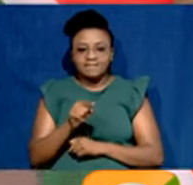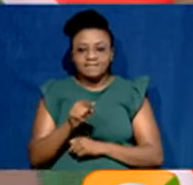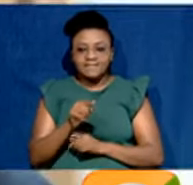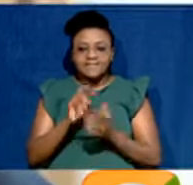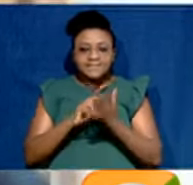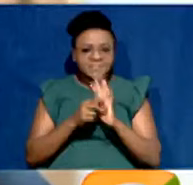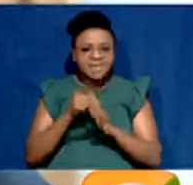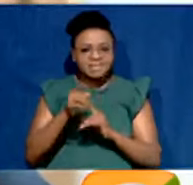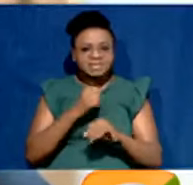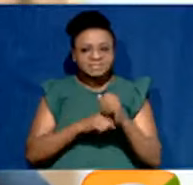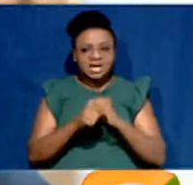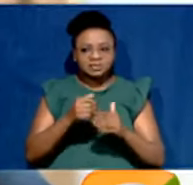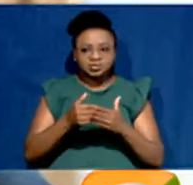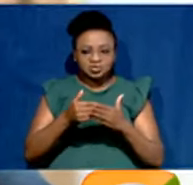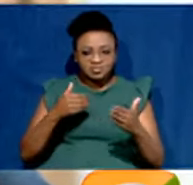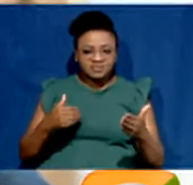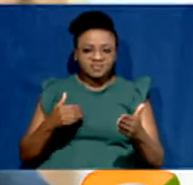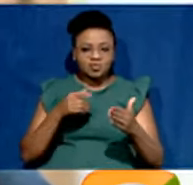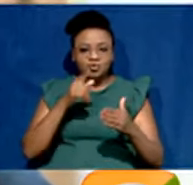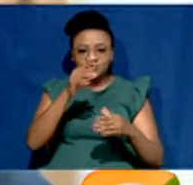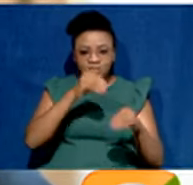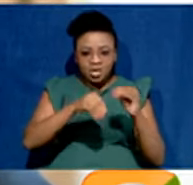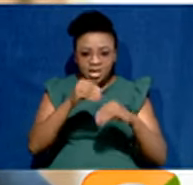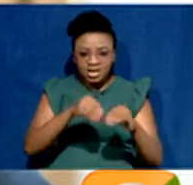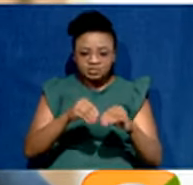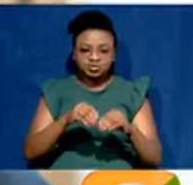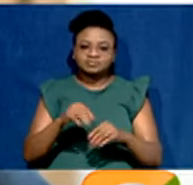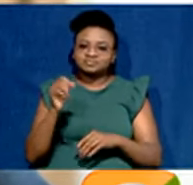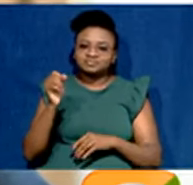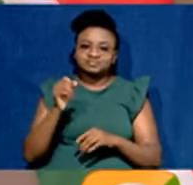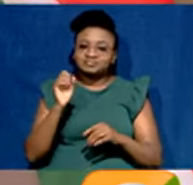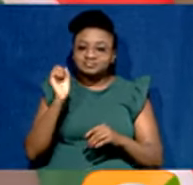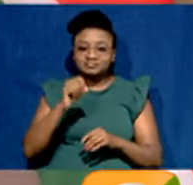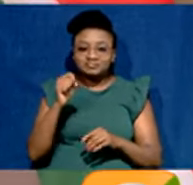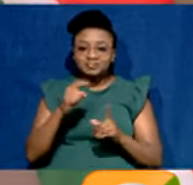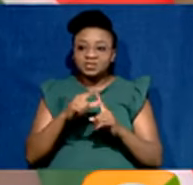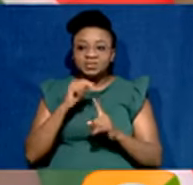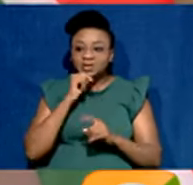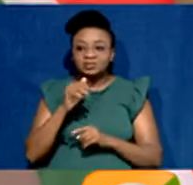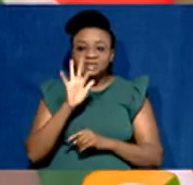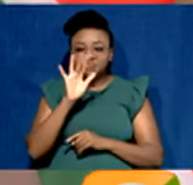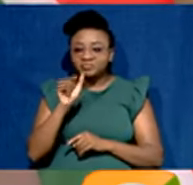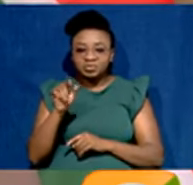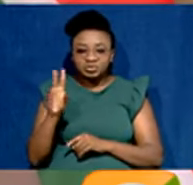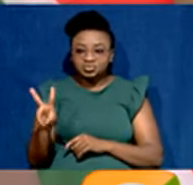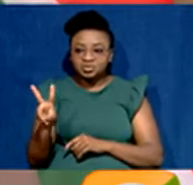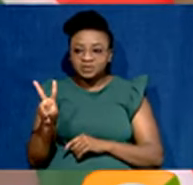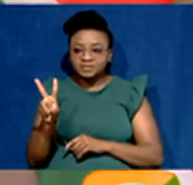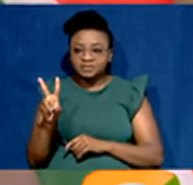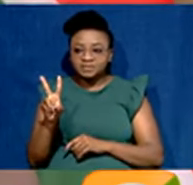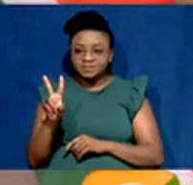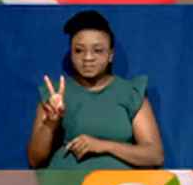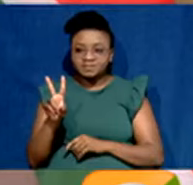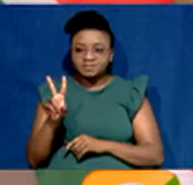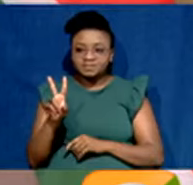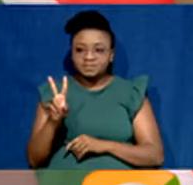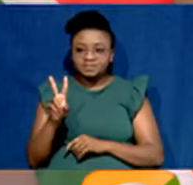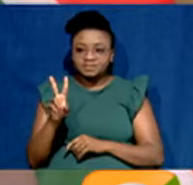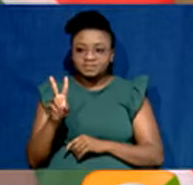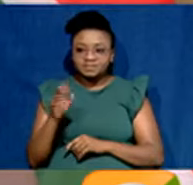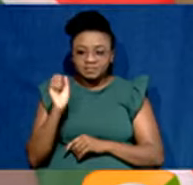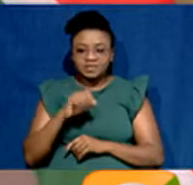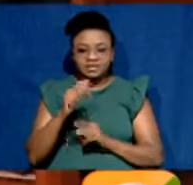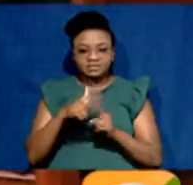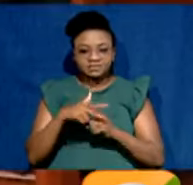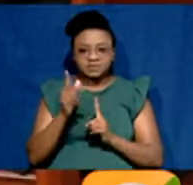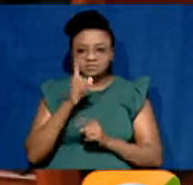already doing this by the time of your election. But they were not at 5.2. No, I'm just asking. Yeah, they had in begun. Terms of what was happening. They had